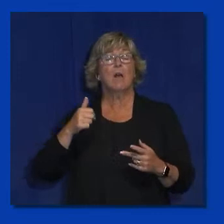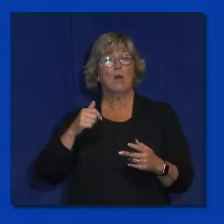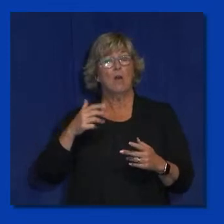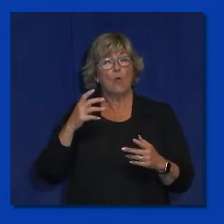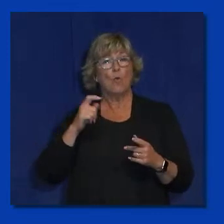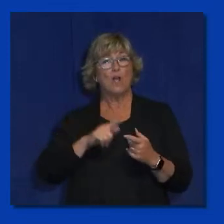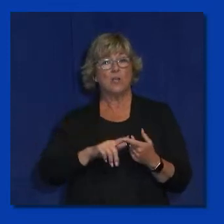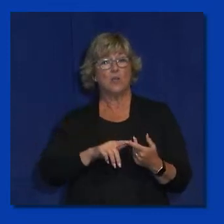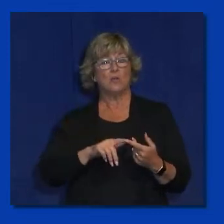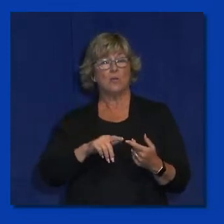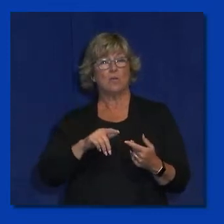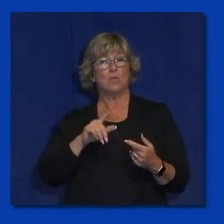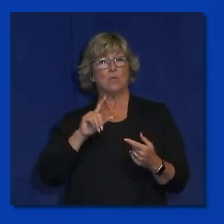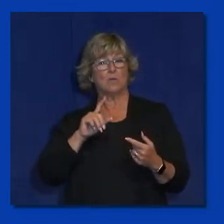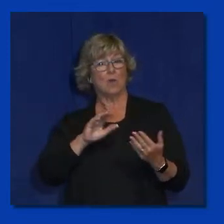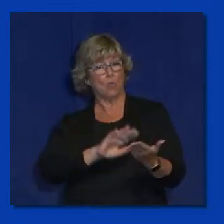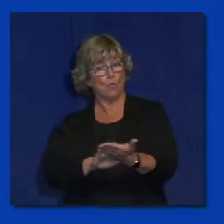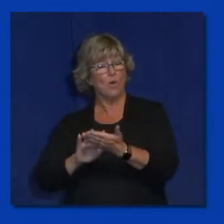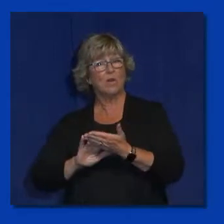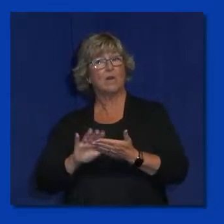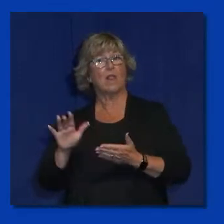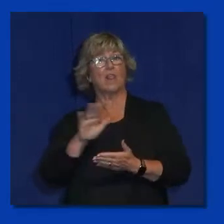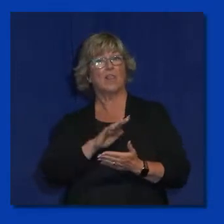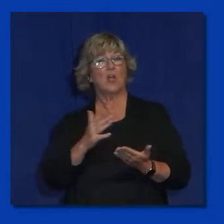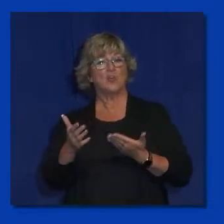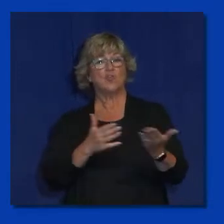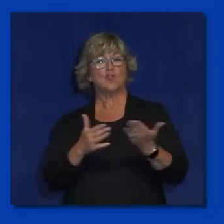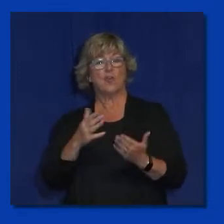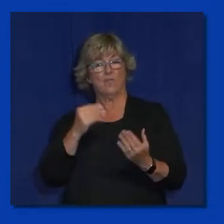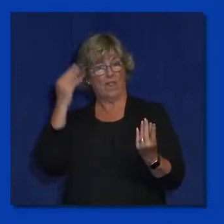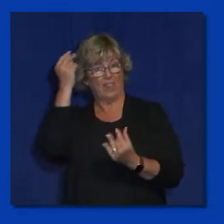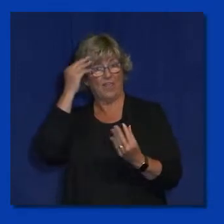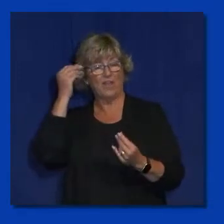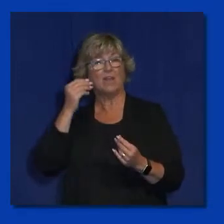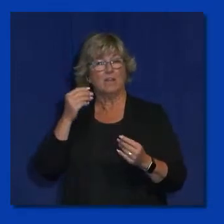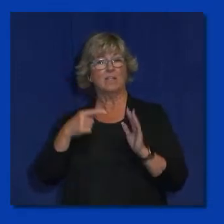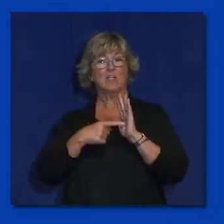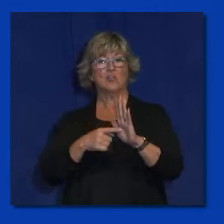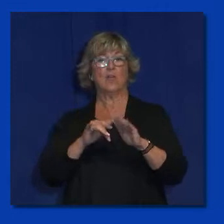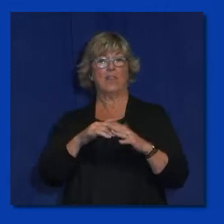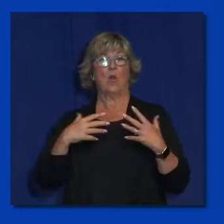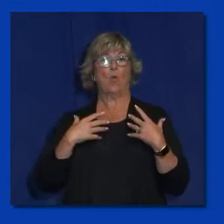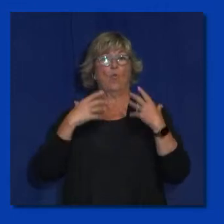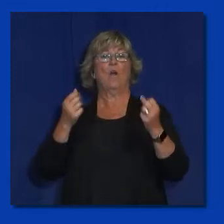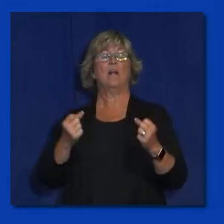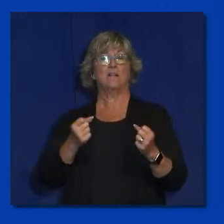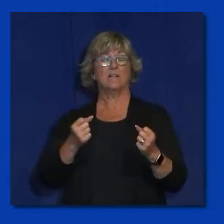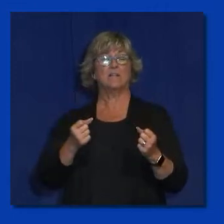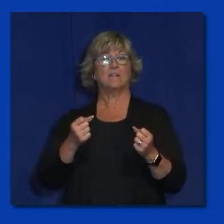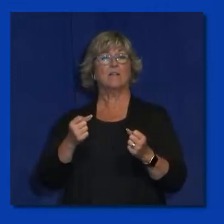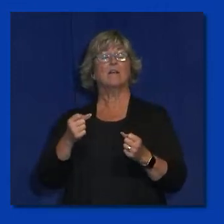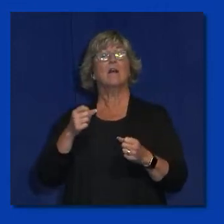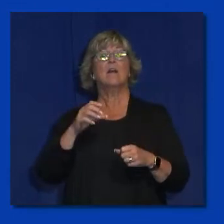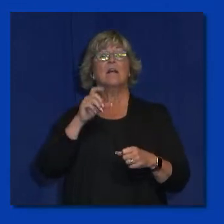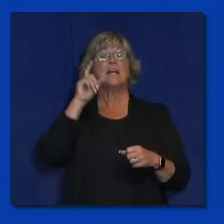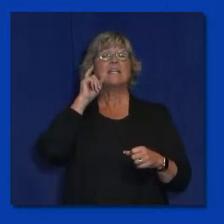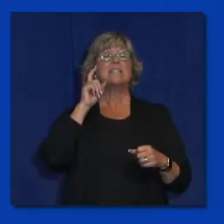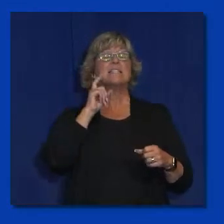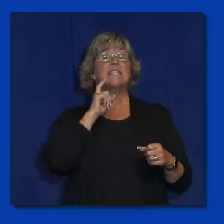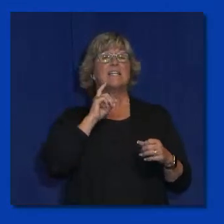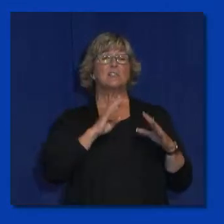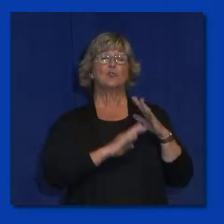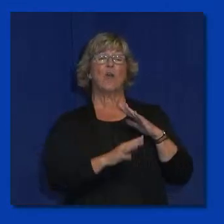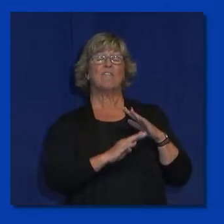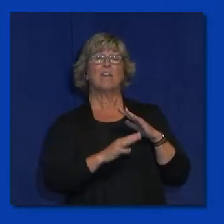just reward their thinking, but their service. And it's reflected in this wellness proposal. Sex trafficking, child sex